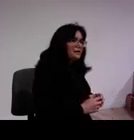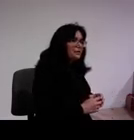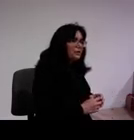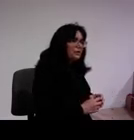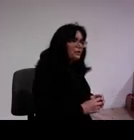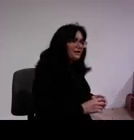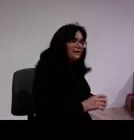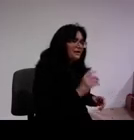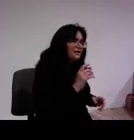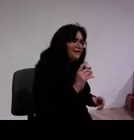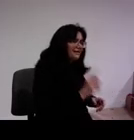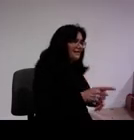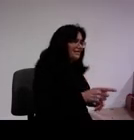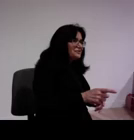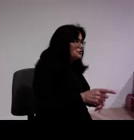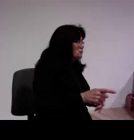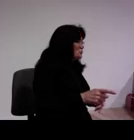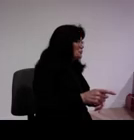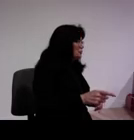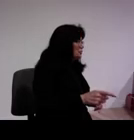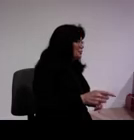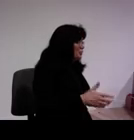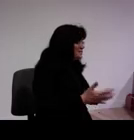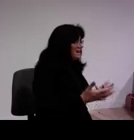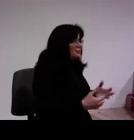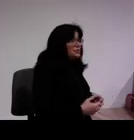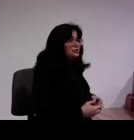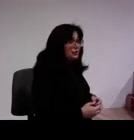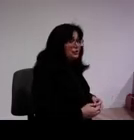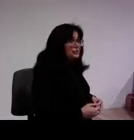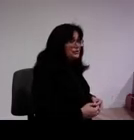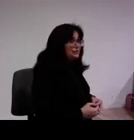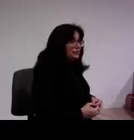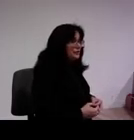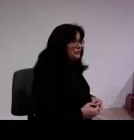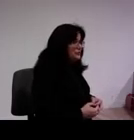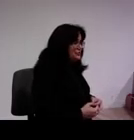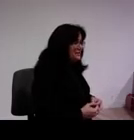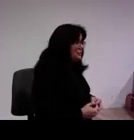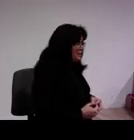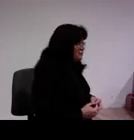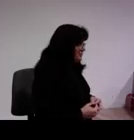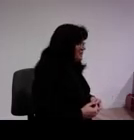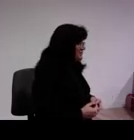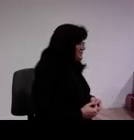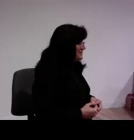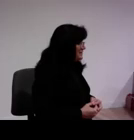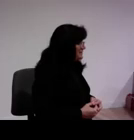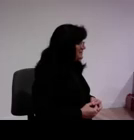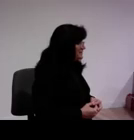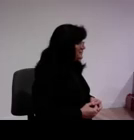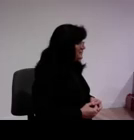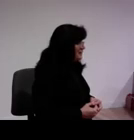remember reading where I went, that's true, was Gaynor McDonald's photos in Wiradjuri Biscuit